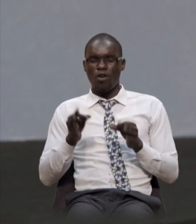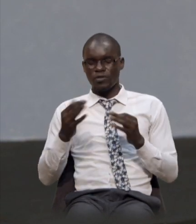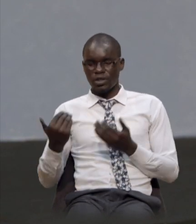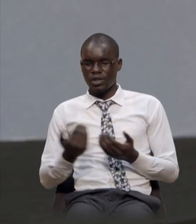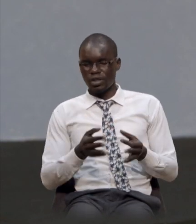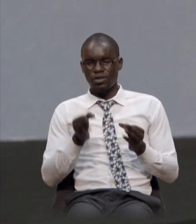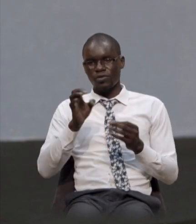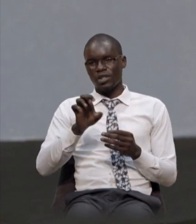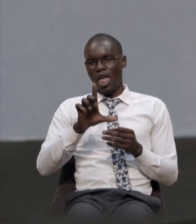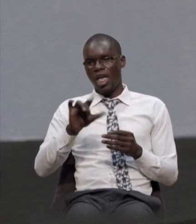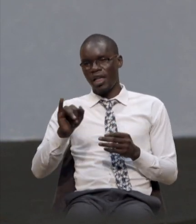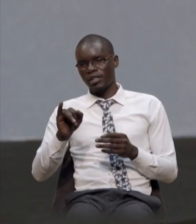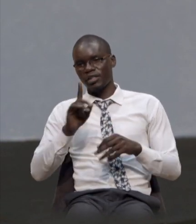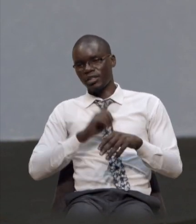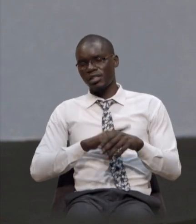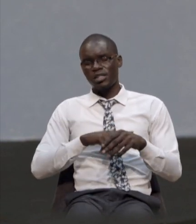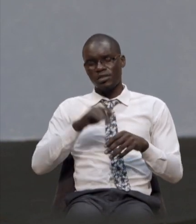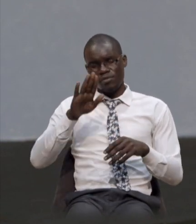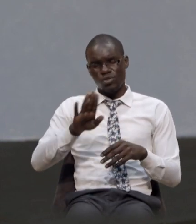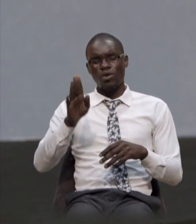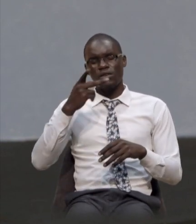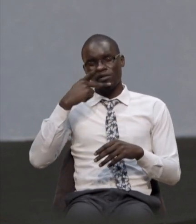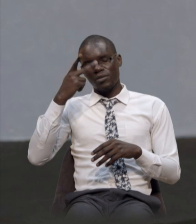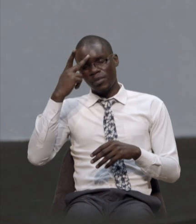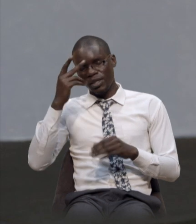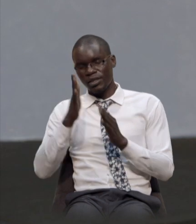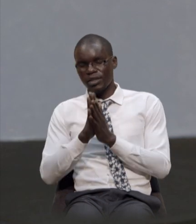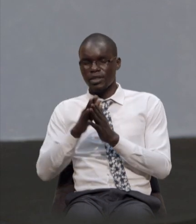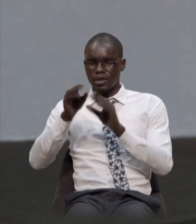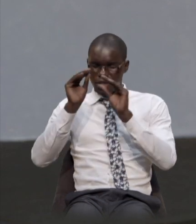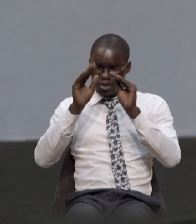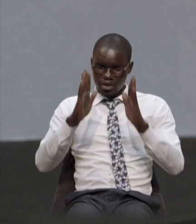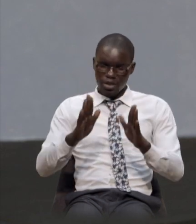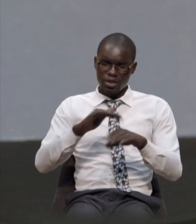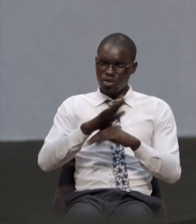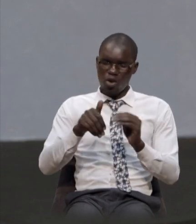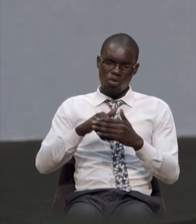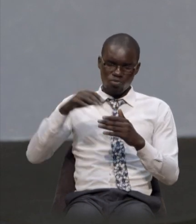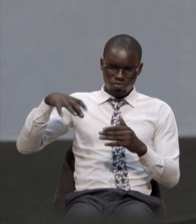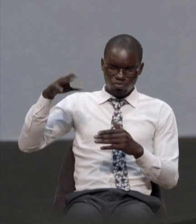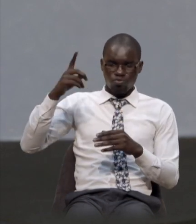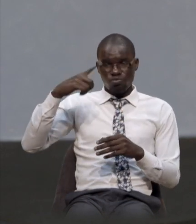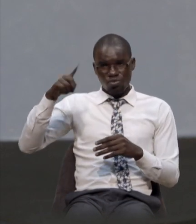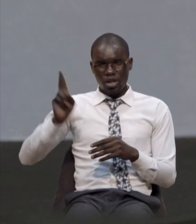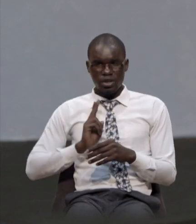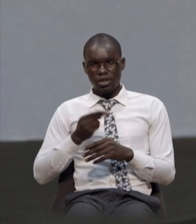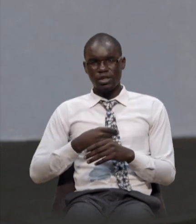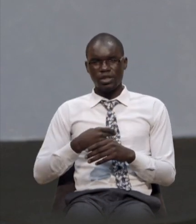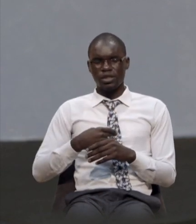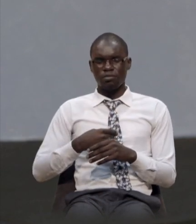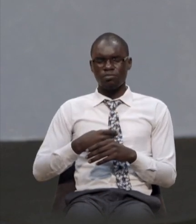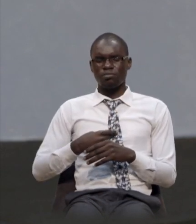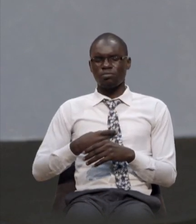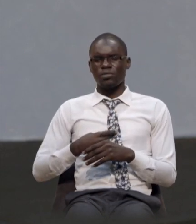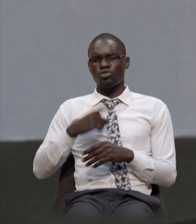why when your parents, when your teachers, and when the adults that are around us correct us, don't take it badly. Even when your teacher